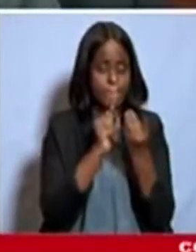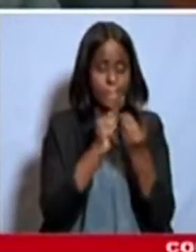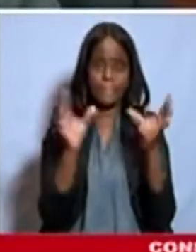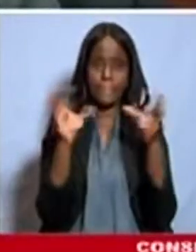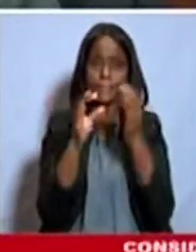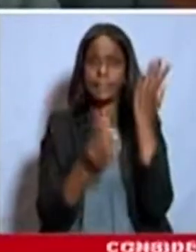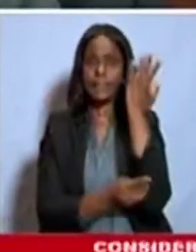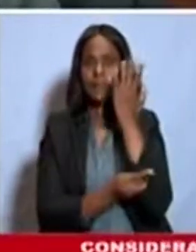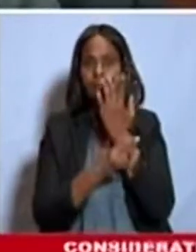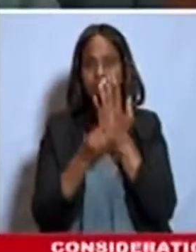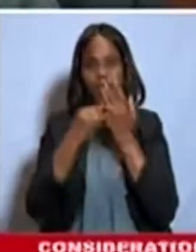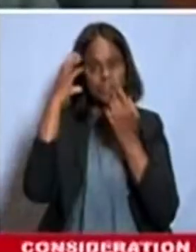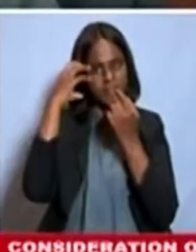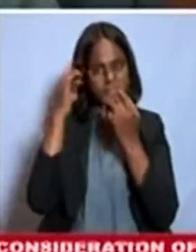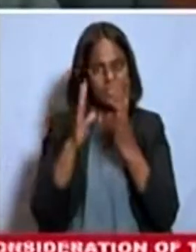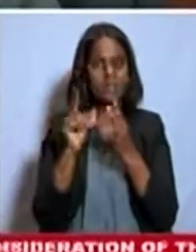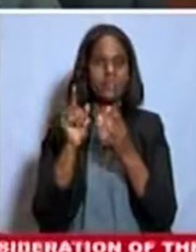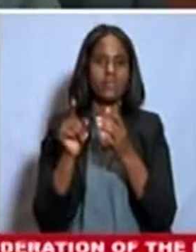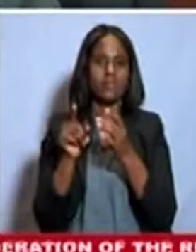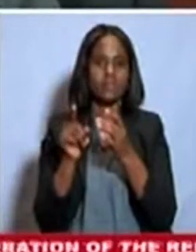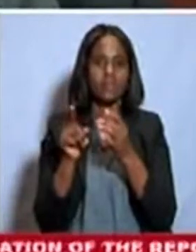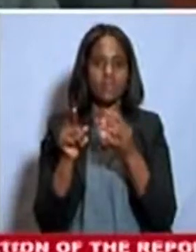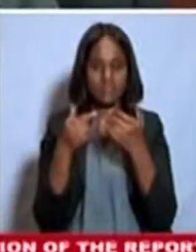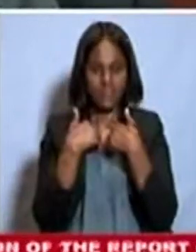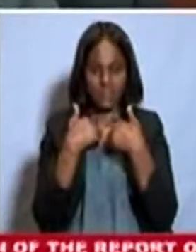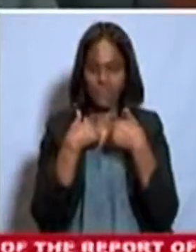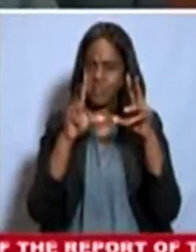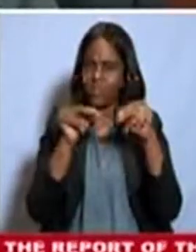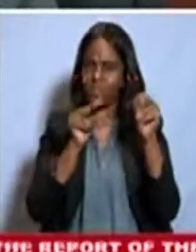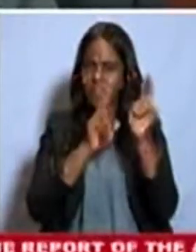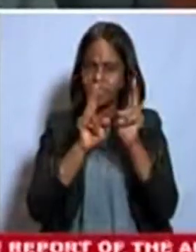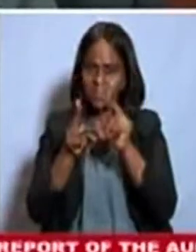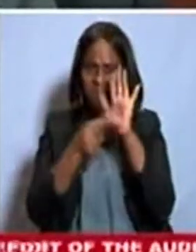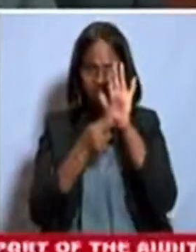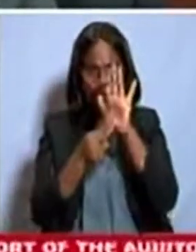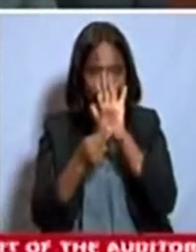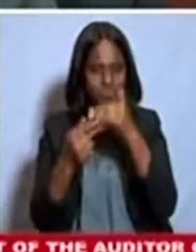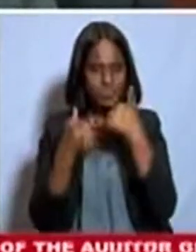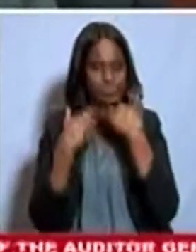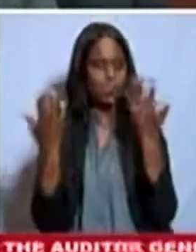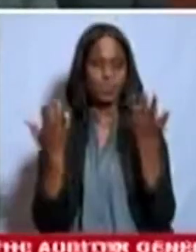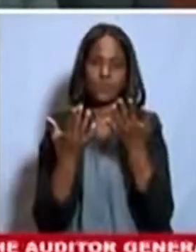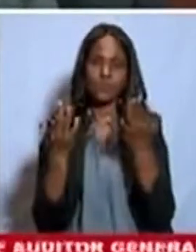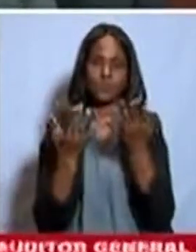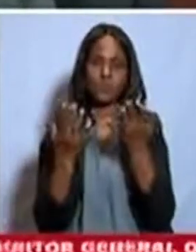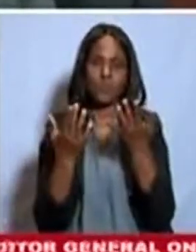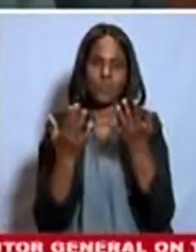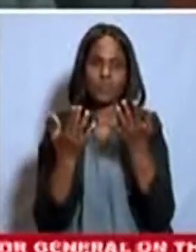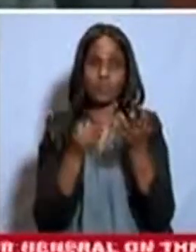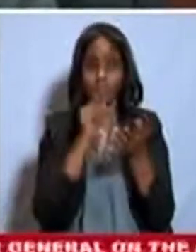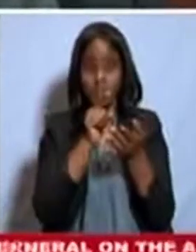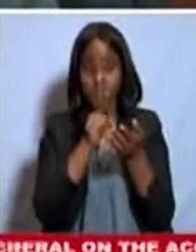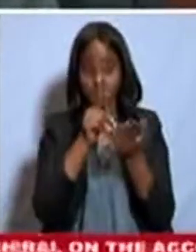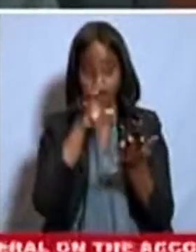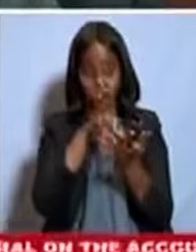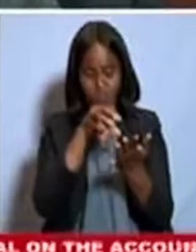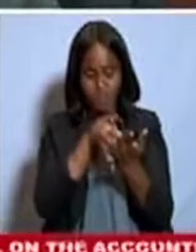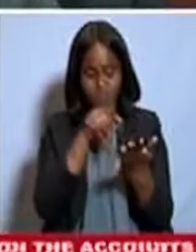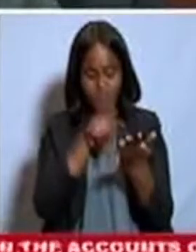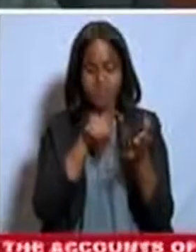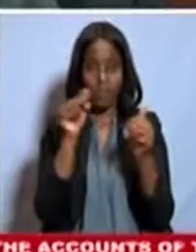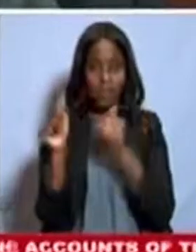community development officer. There is no response showing that